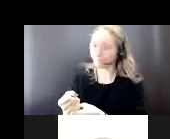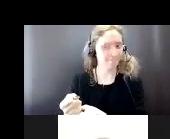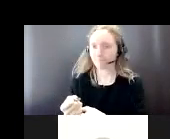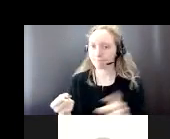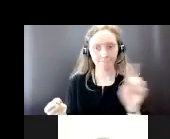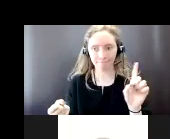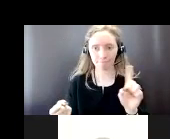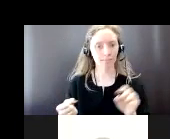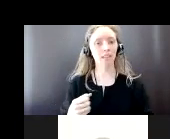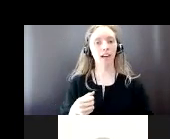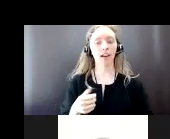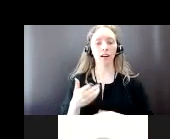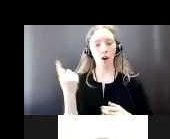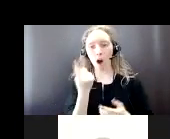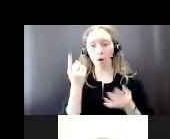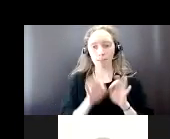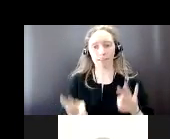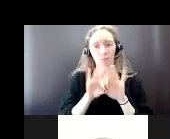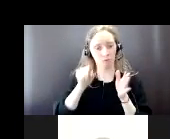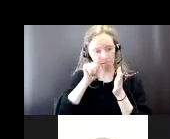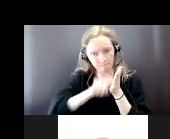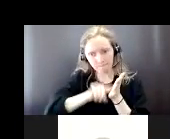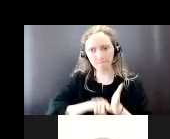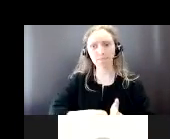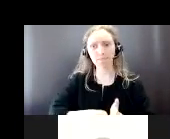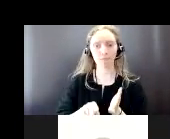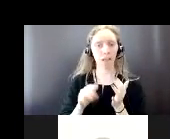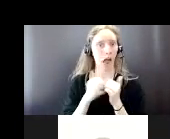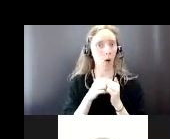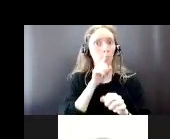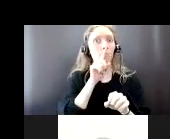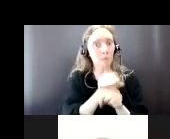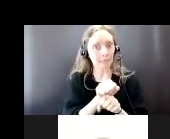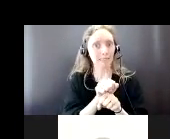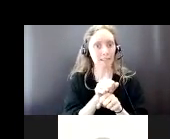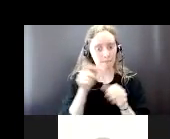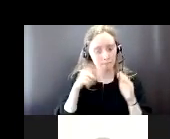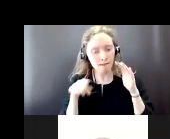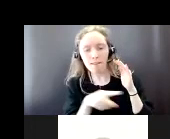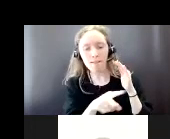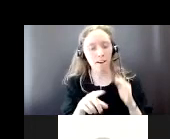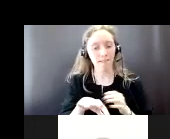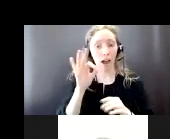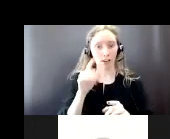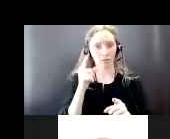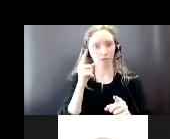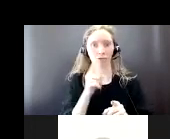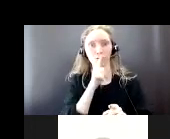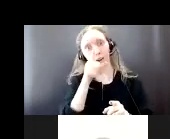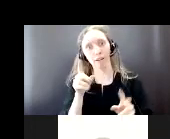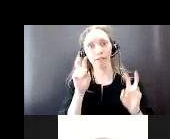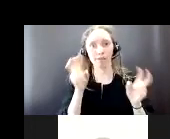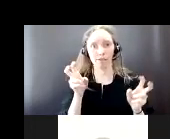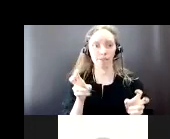of going to find the actual email address that it came from. Automation as well.